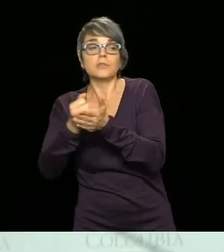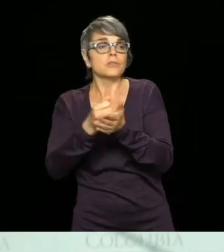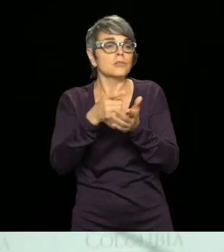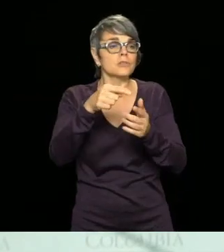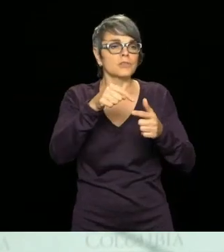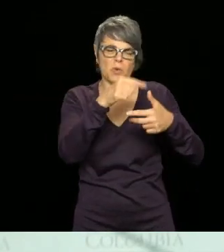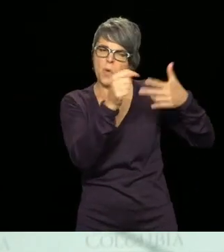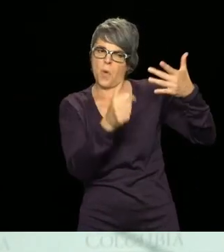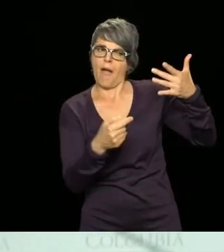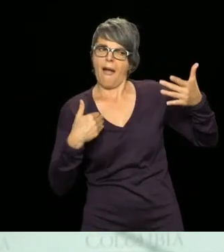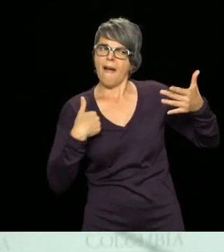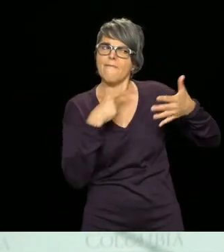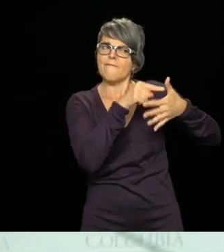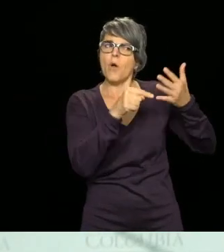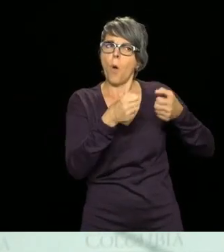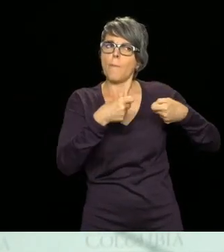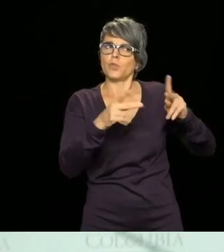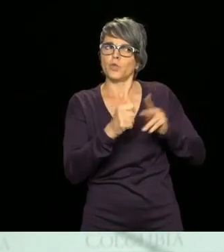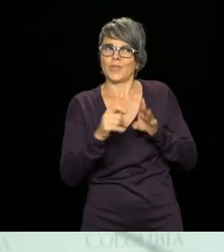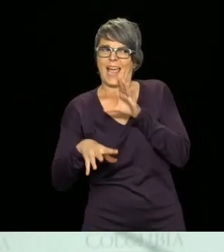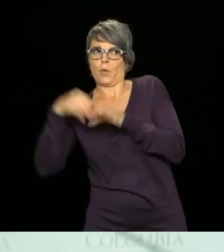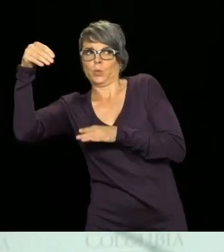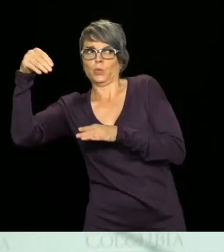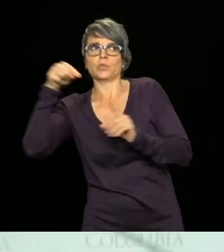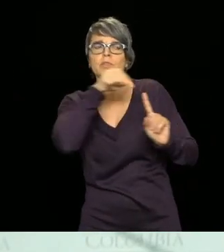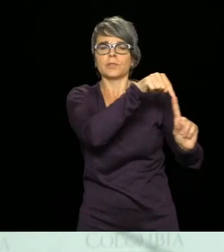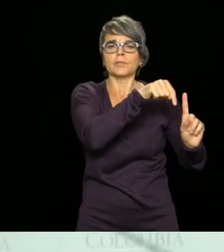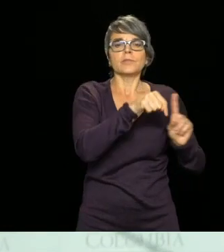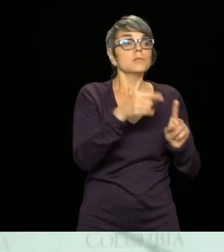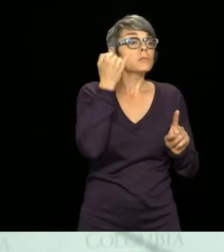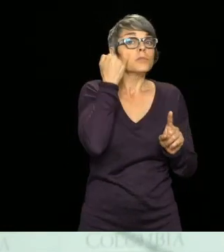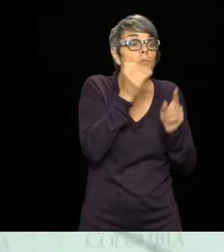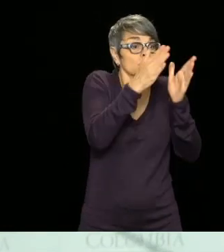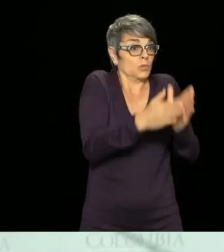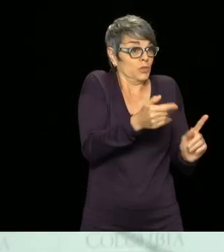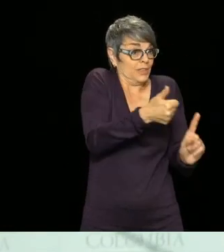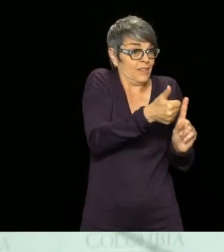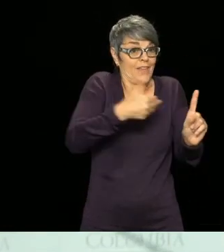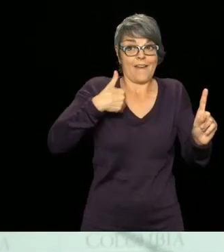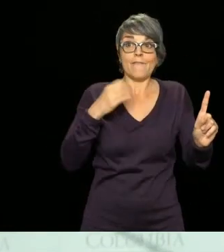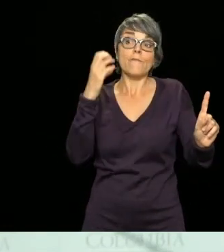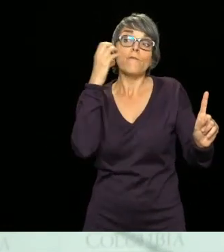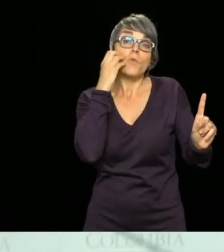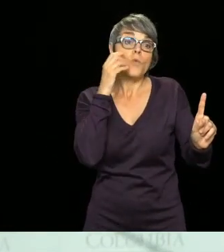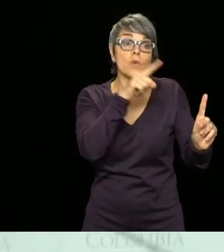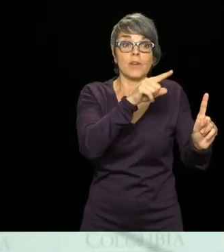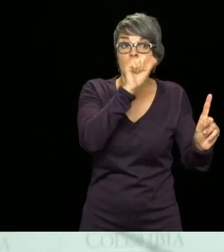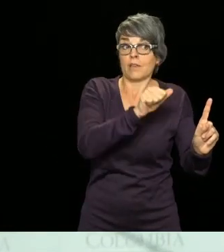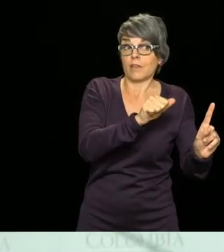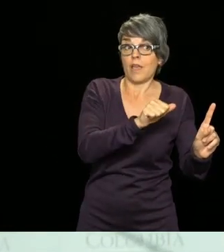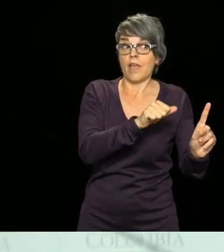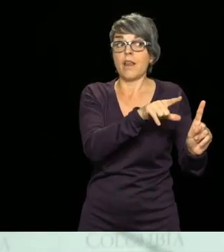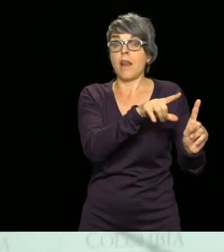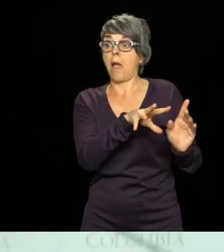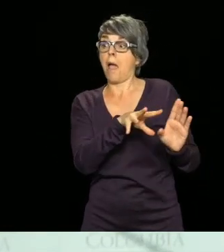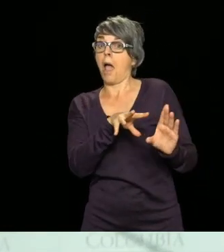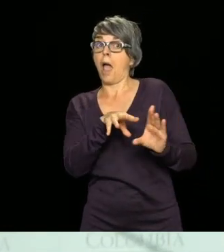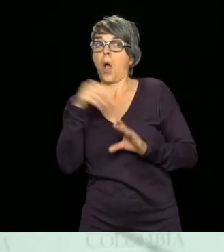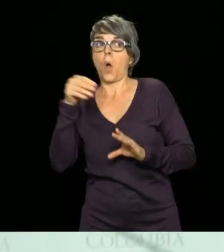survivors, if they have a phone, if they have the means to reach out to services, that those are when the calls are